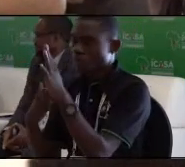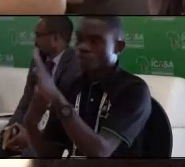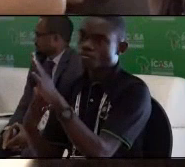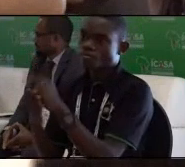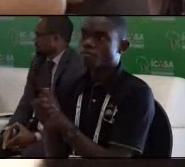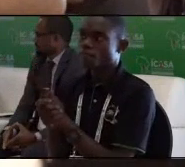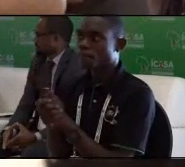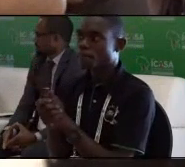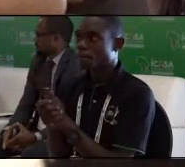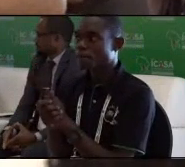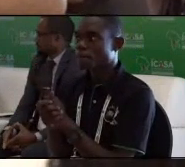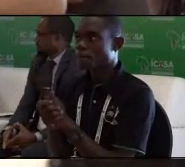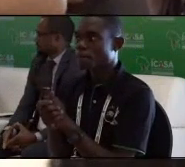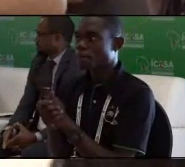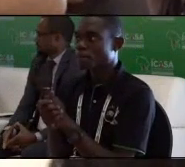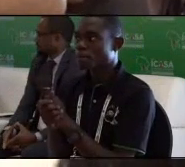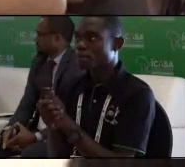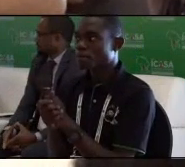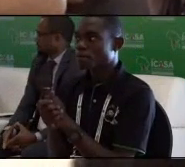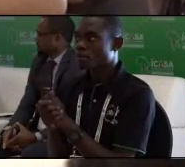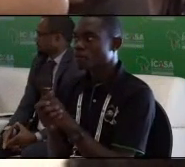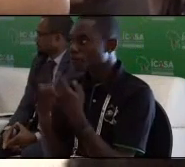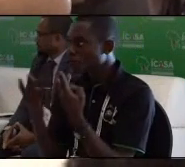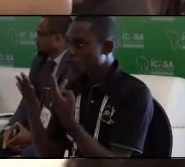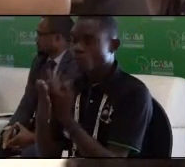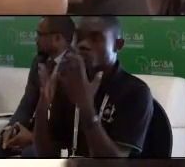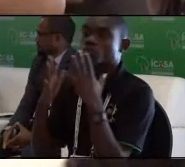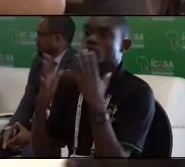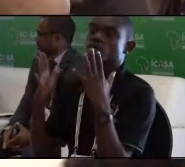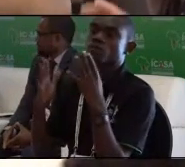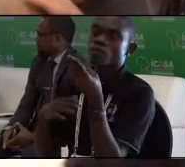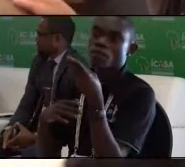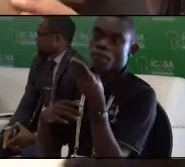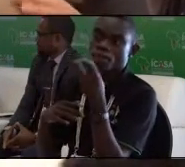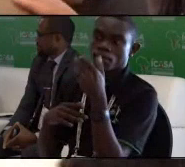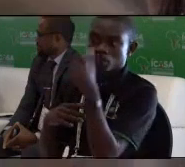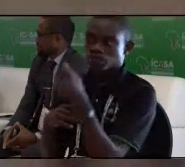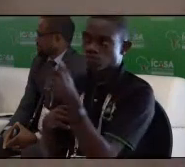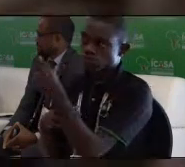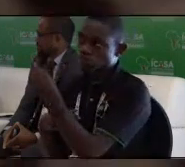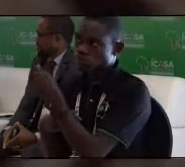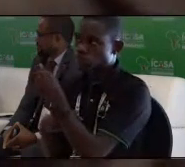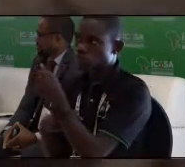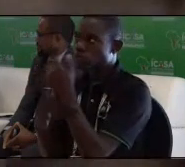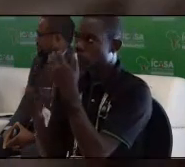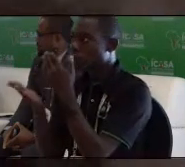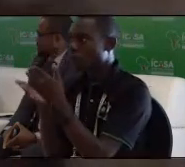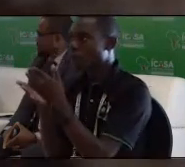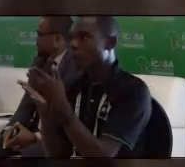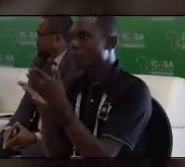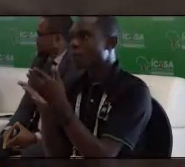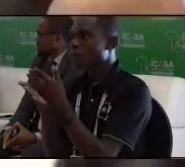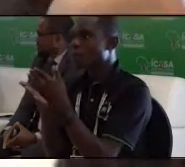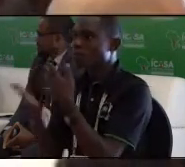there on this, and it really helped. This really helped a lot. So people had started